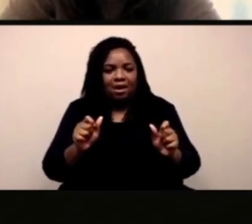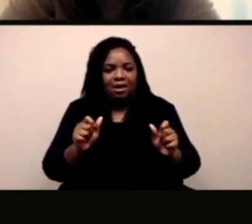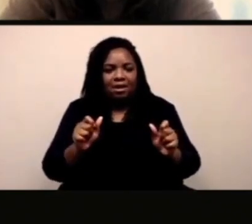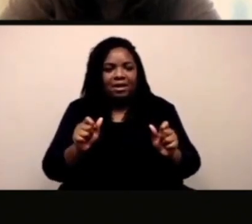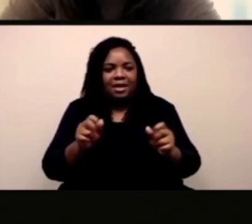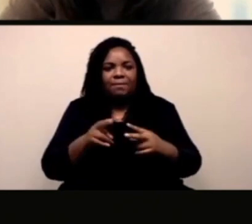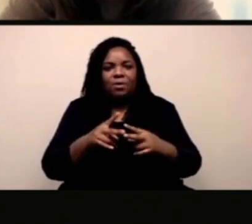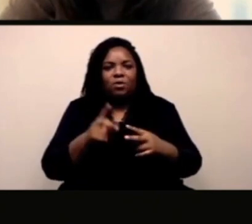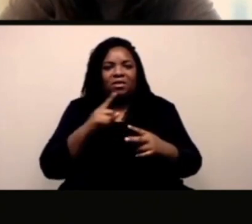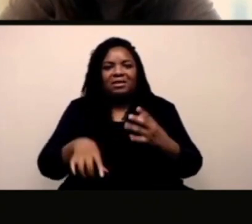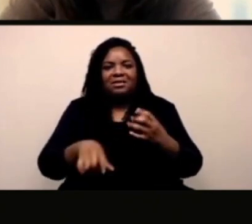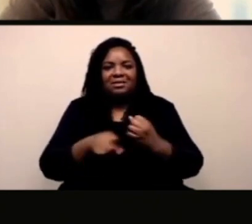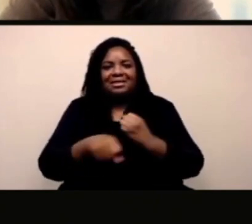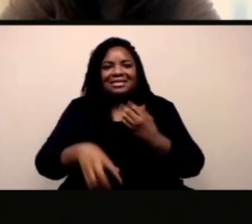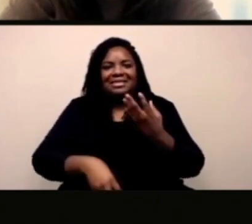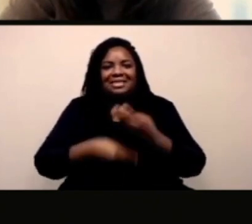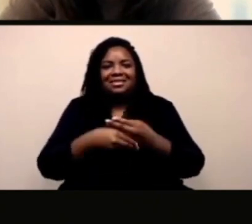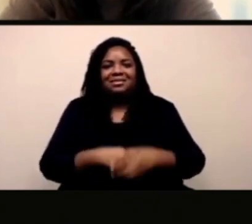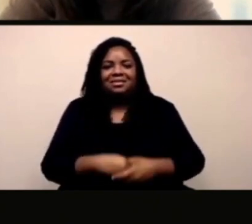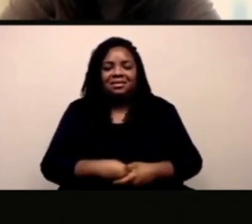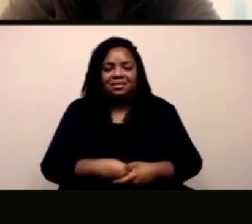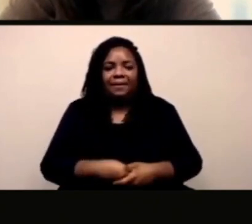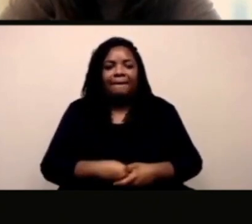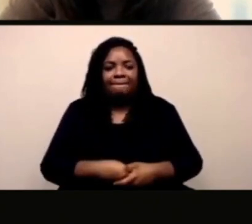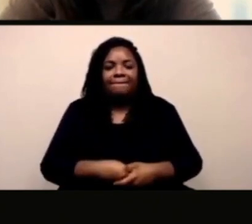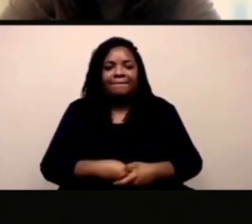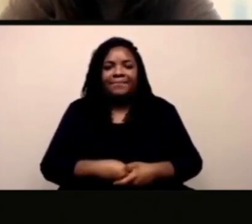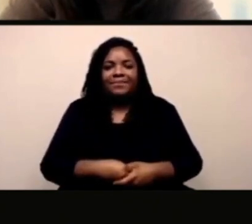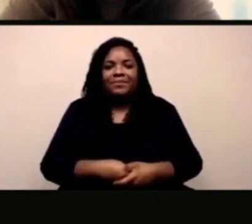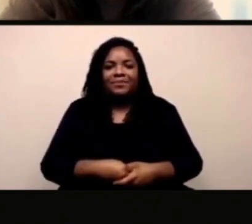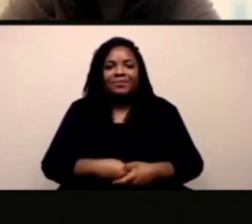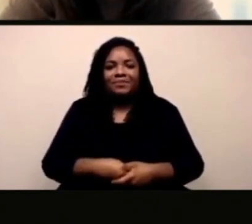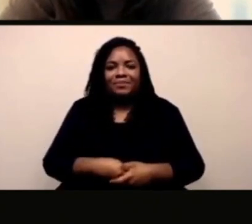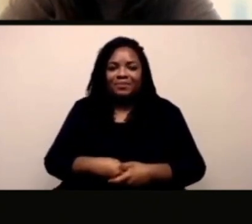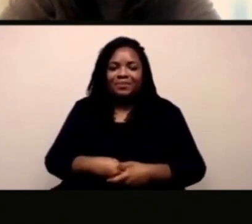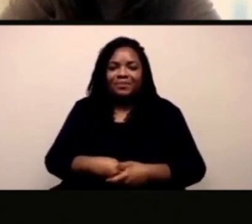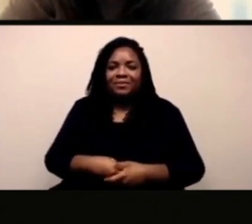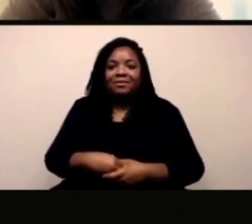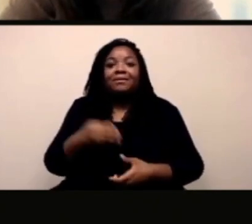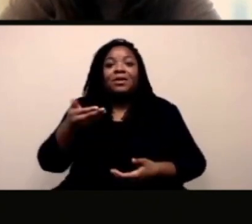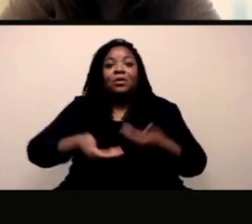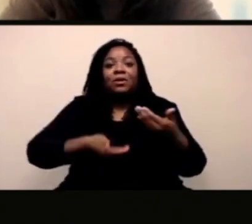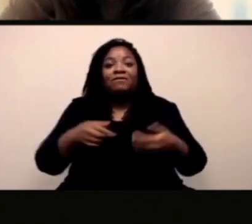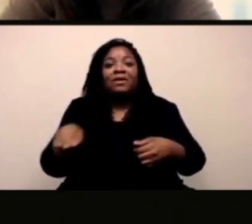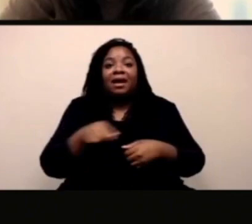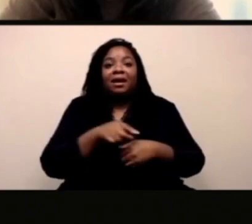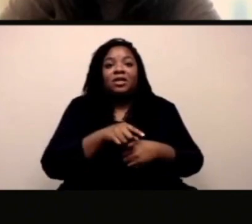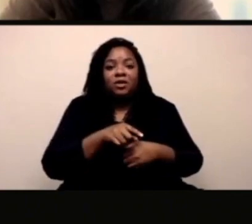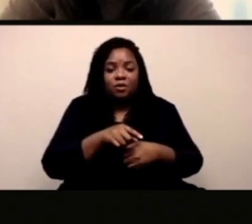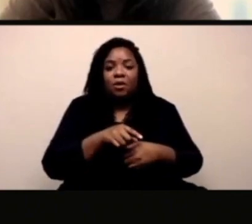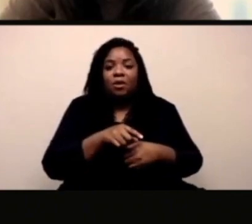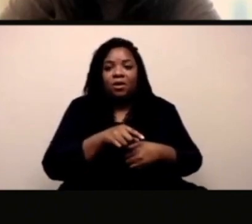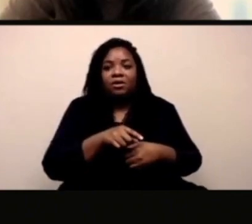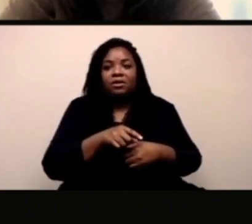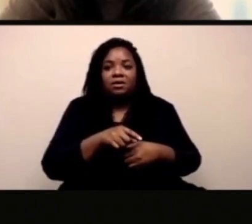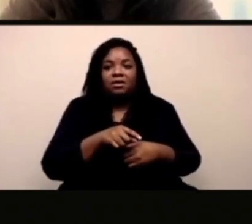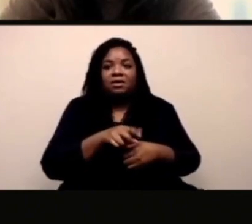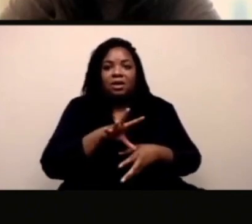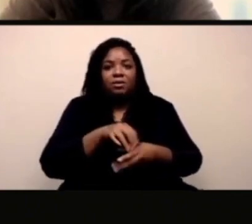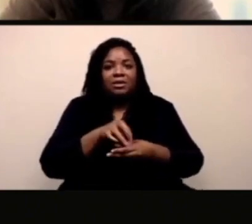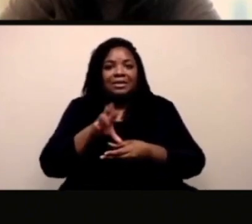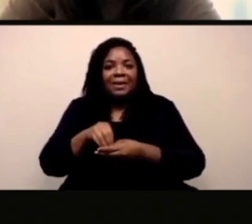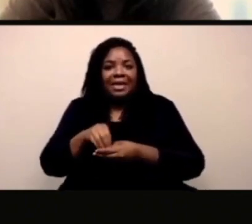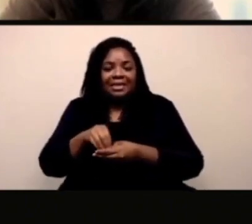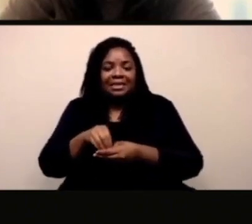these extensions. Yes, so I'll pass it back to Eric. Thanks. We invite our folks participating